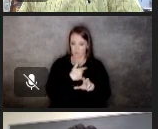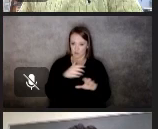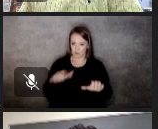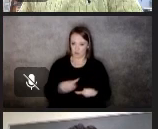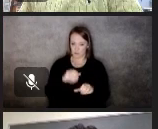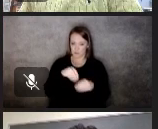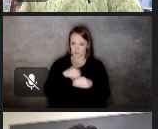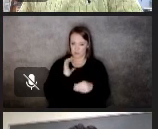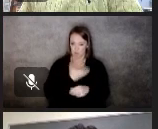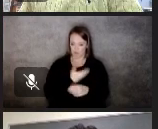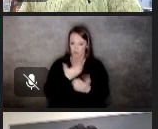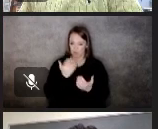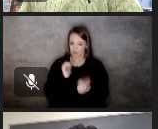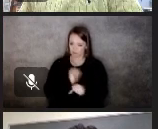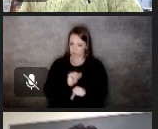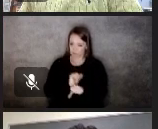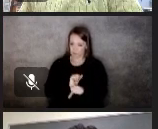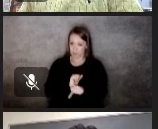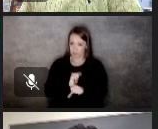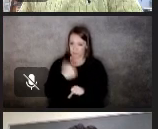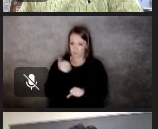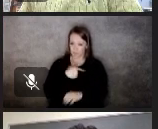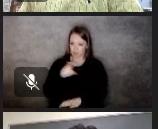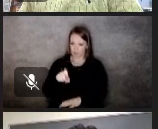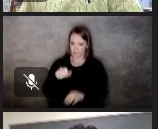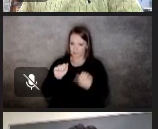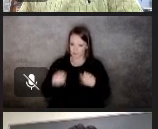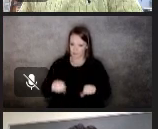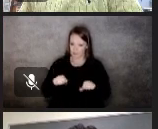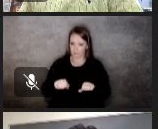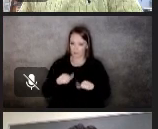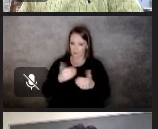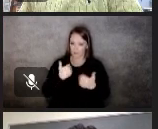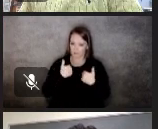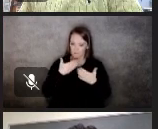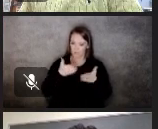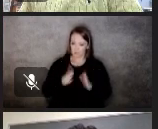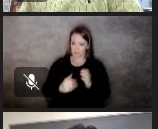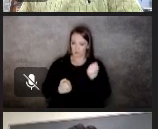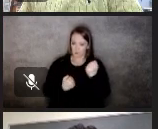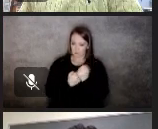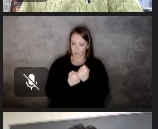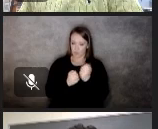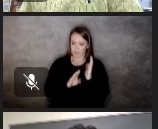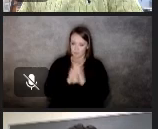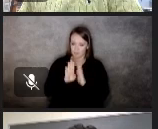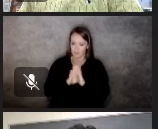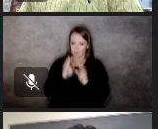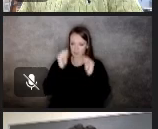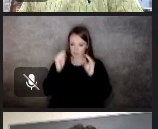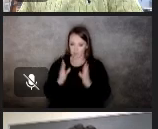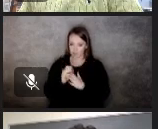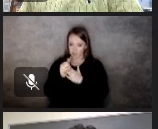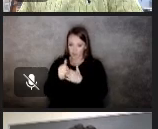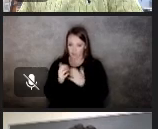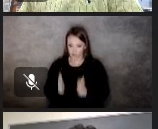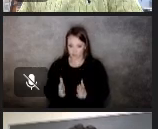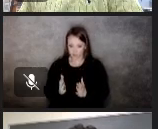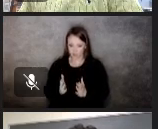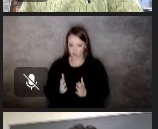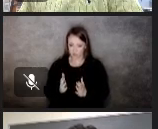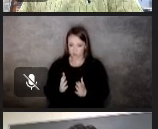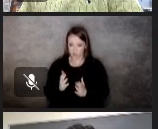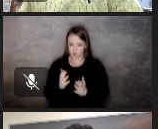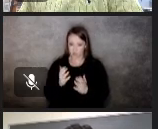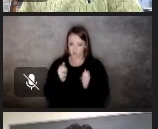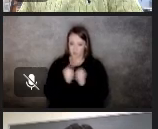And we should be able to have some way to support developing teacher leaders in the way of a hybrid program